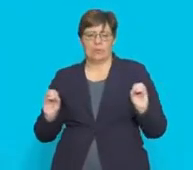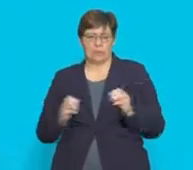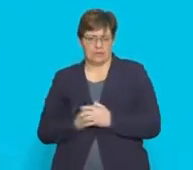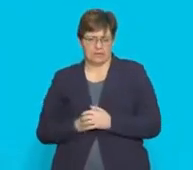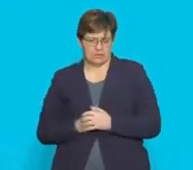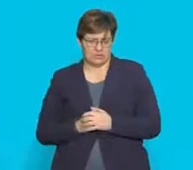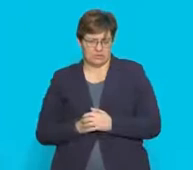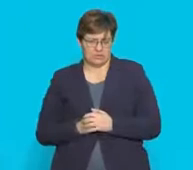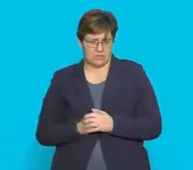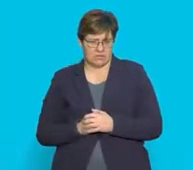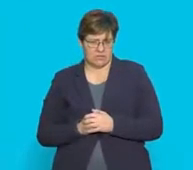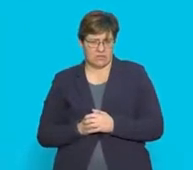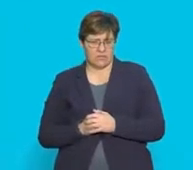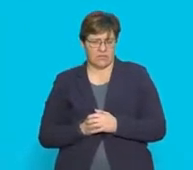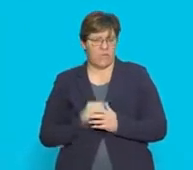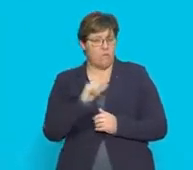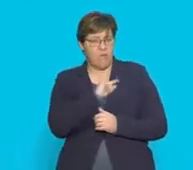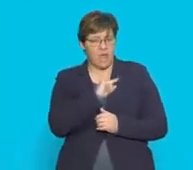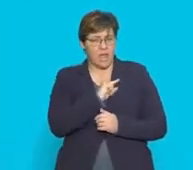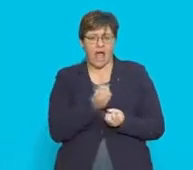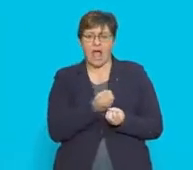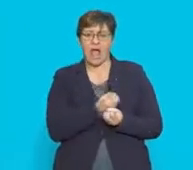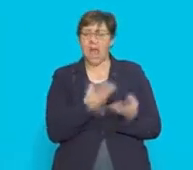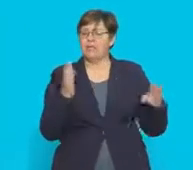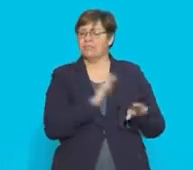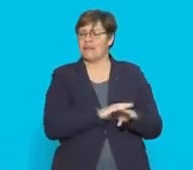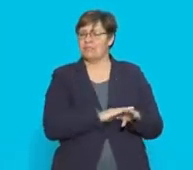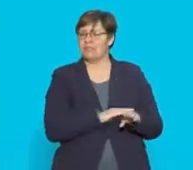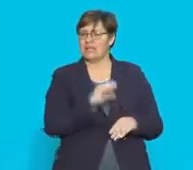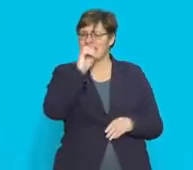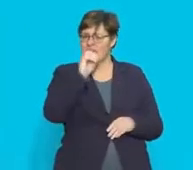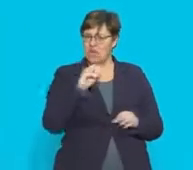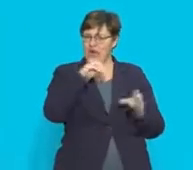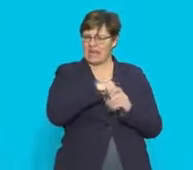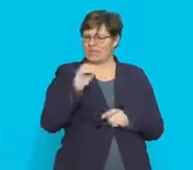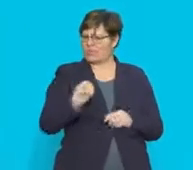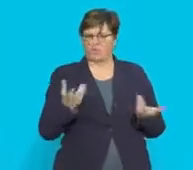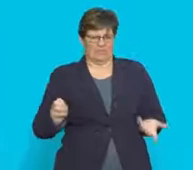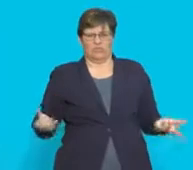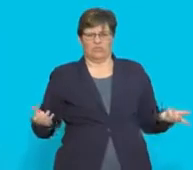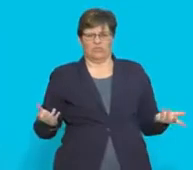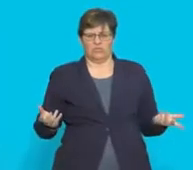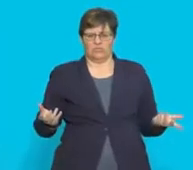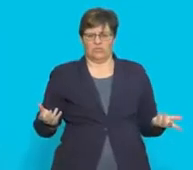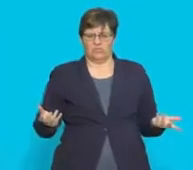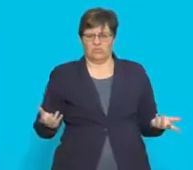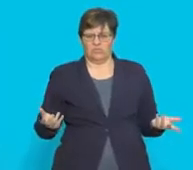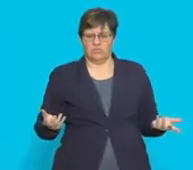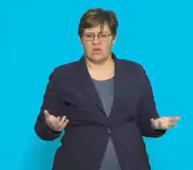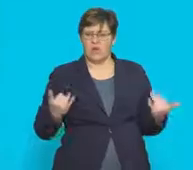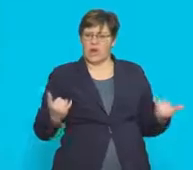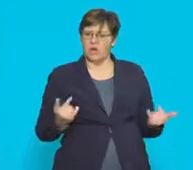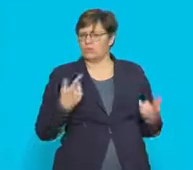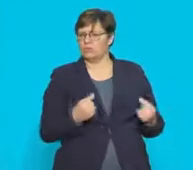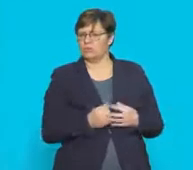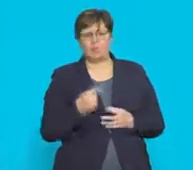no way that you will get that, right? Because how many times does 0 go into 0? And by the way, the other thing that now that I'm